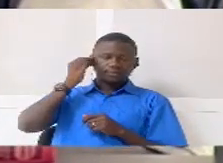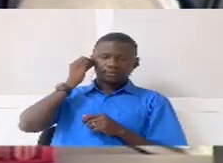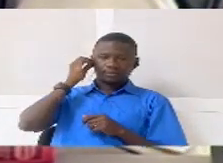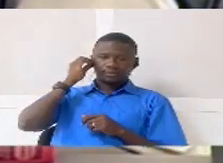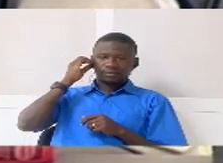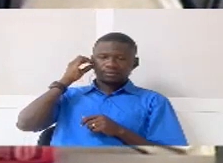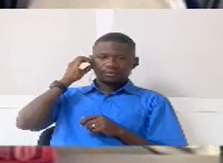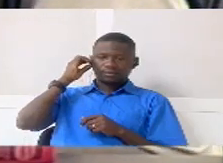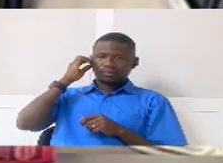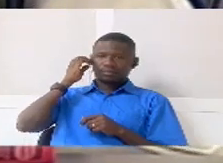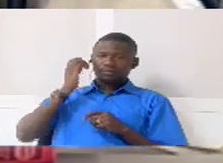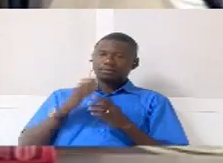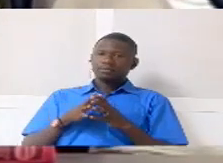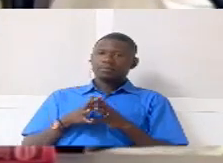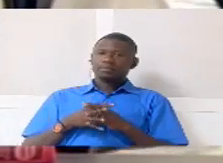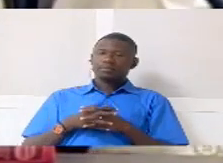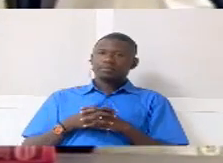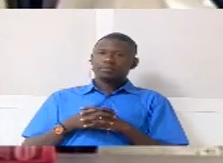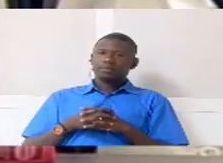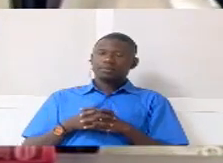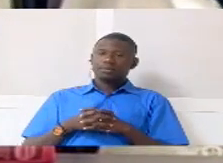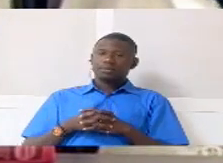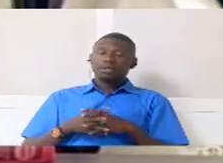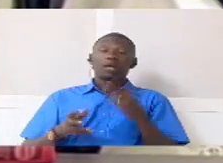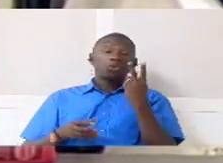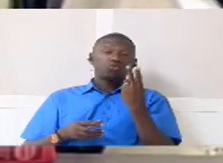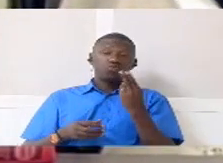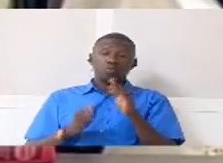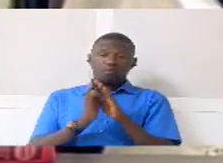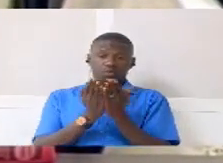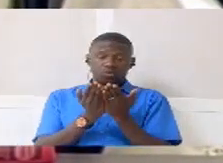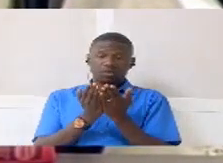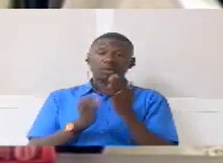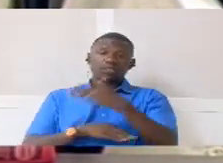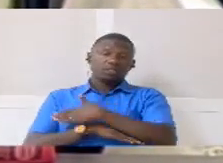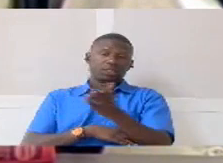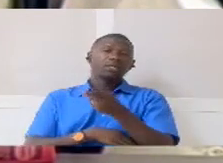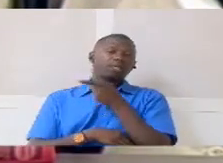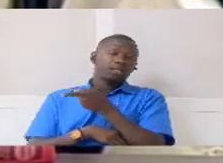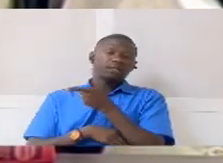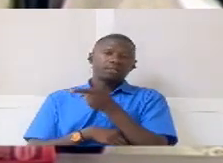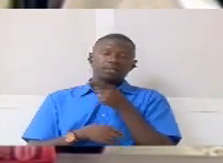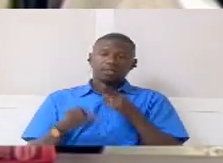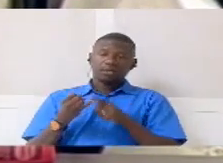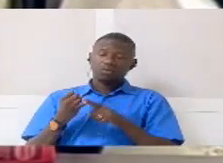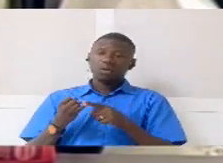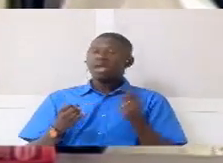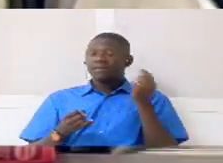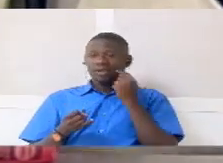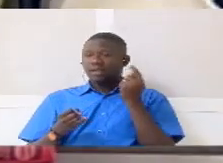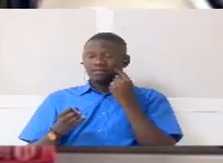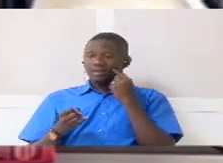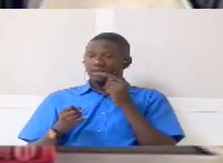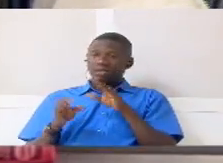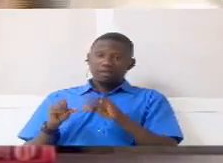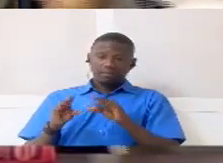book nya fula le gate daily occurrences book bi yele. There are two books at the gate. There's one on daily occurrences. Daily occurrences